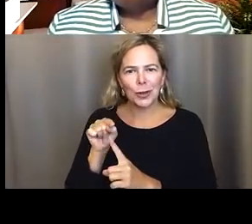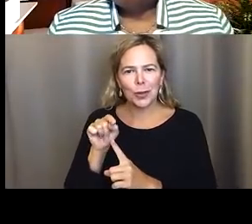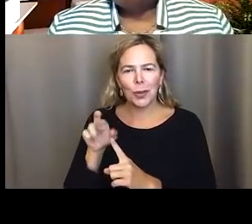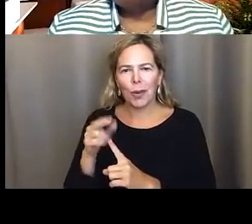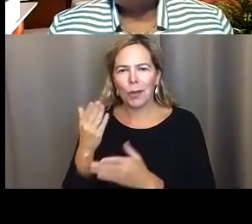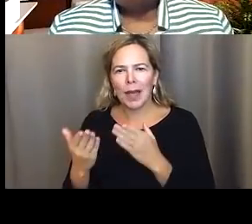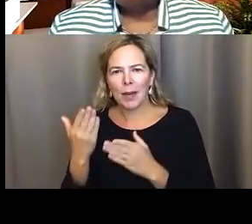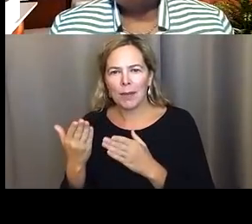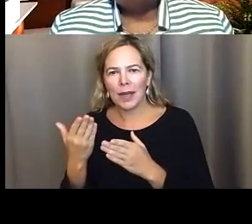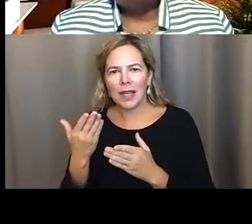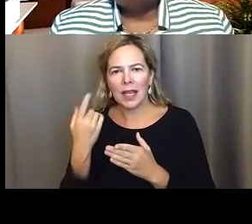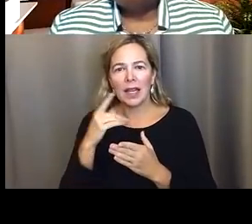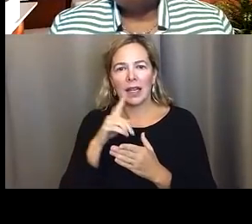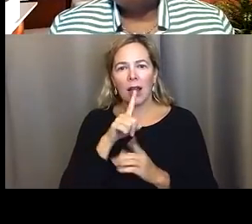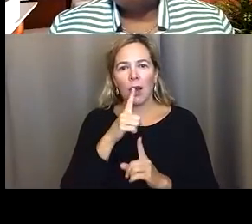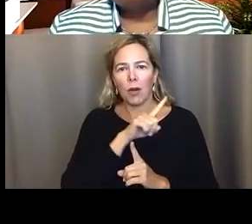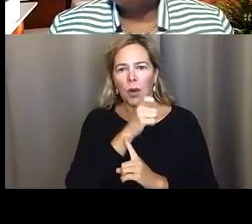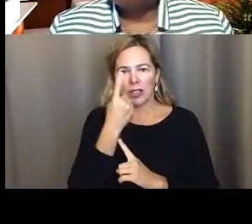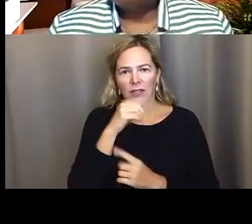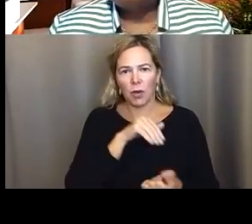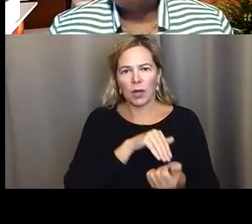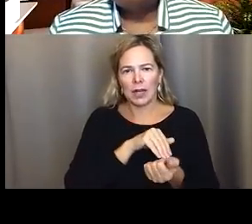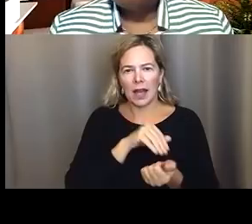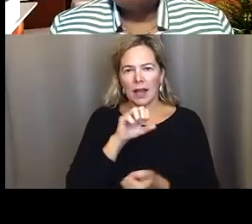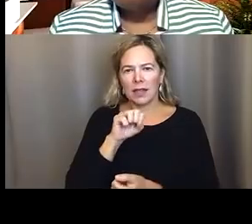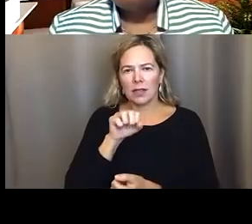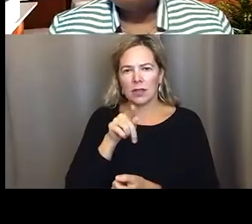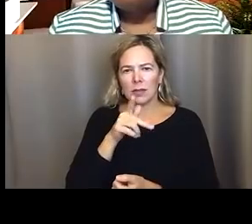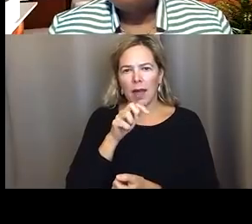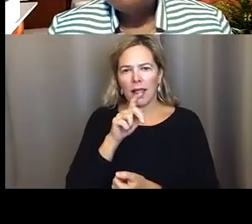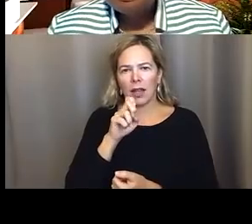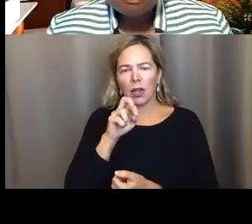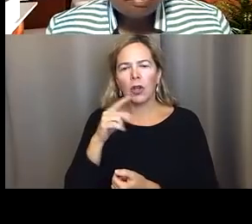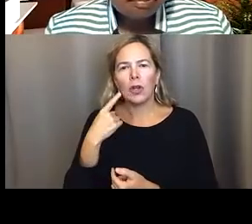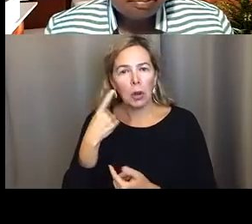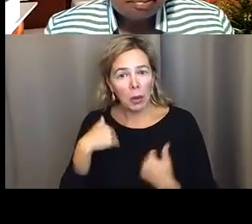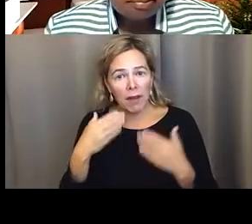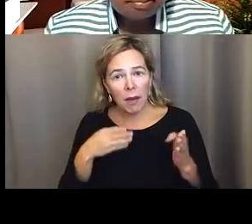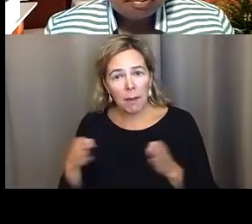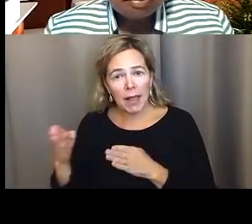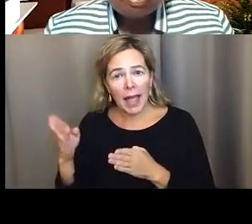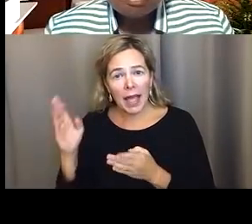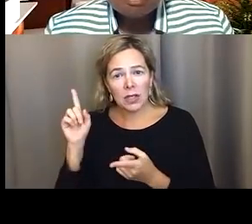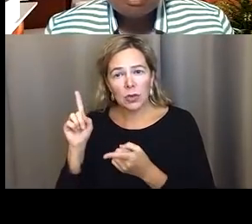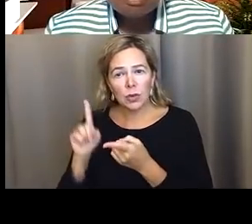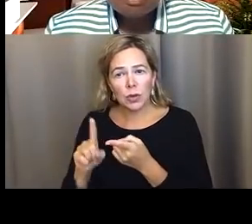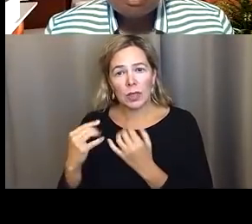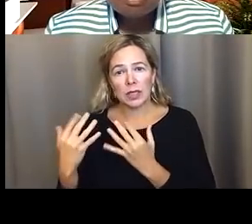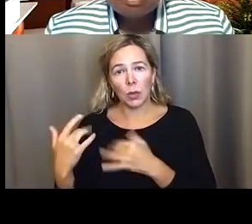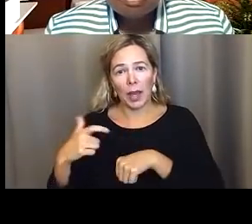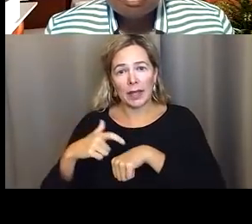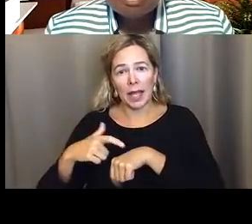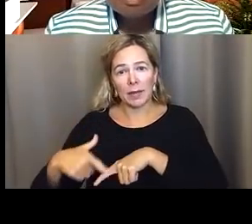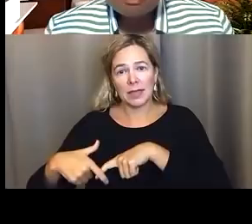perhaps Dr. Spollinger, but we have a question. Do we have a plan to decrease the wait times on hold for our call